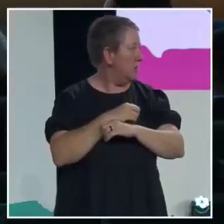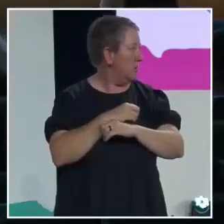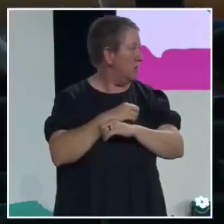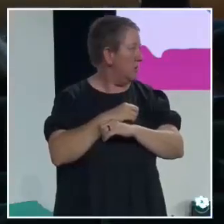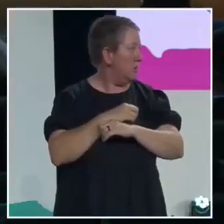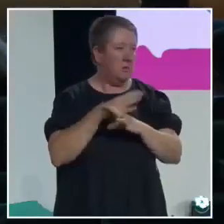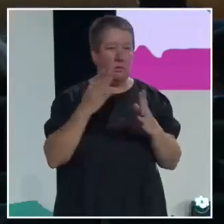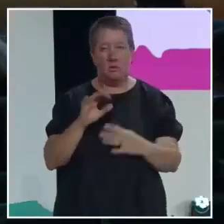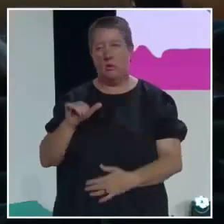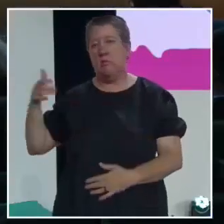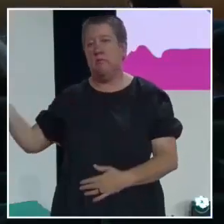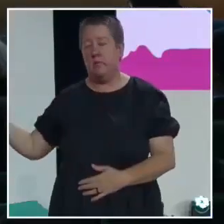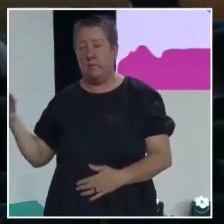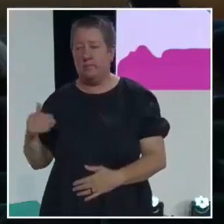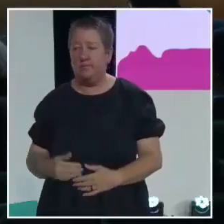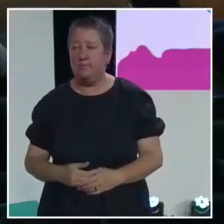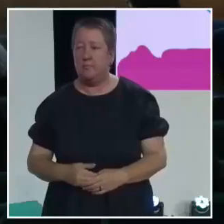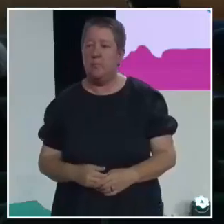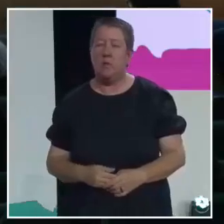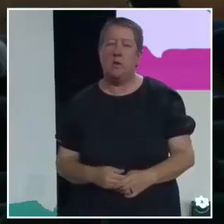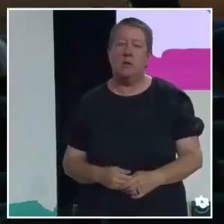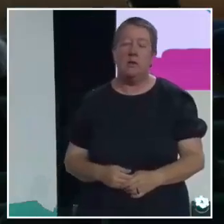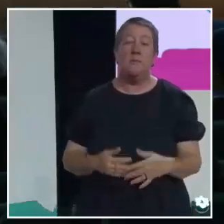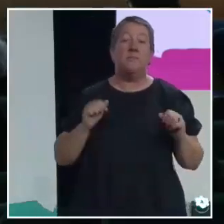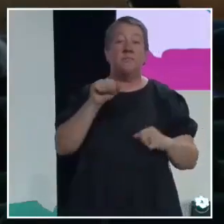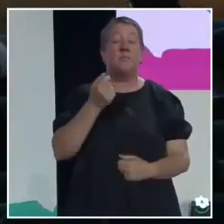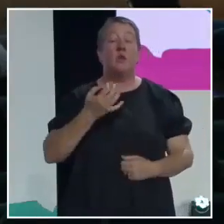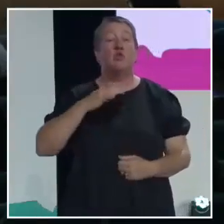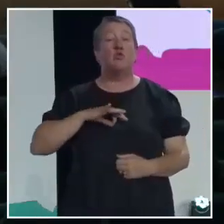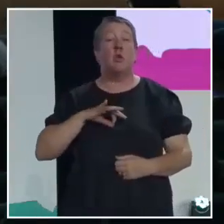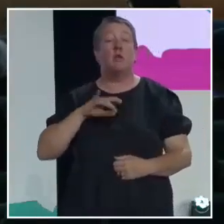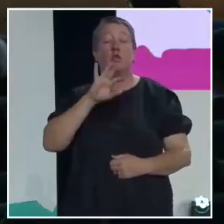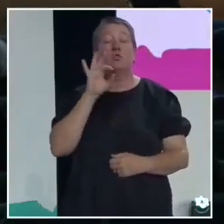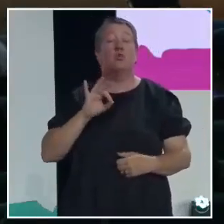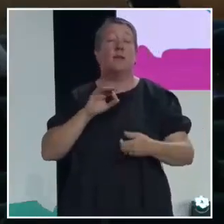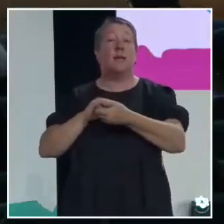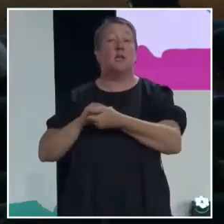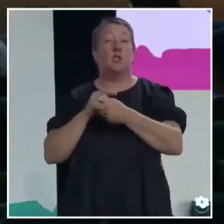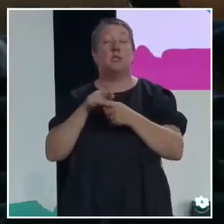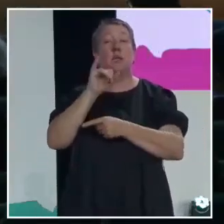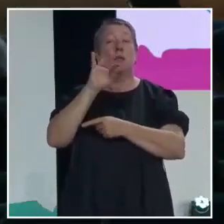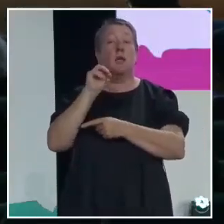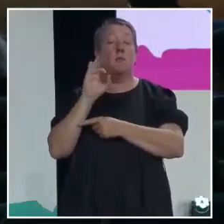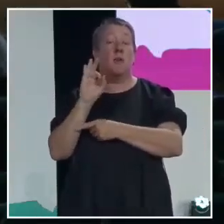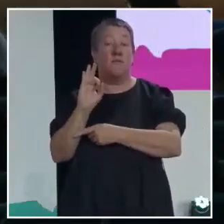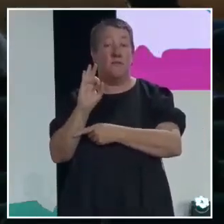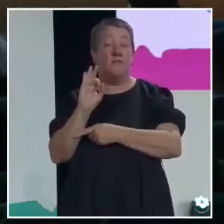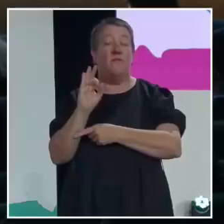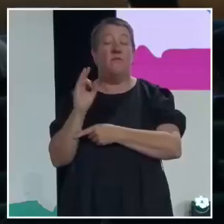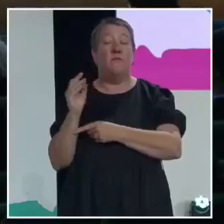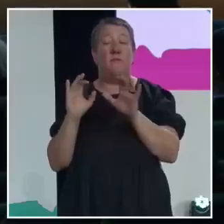it. Yeah, the credit rating agencies and the IMF both